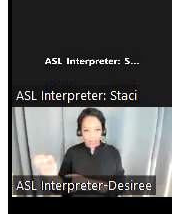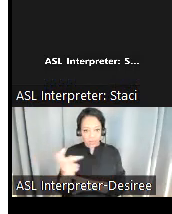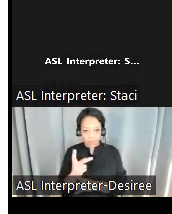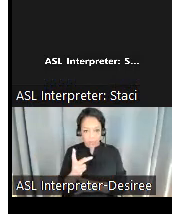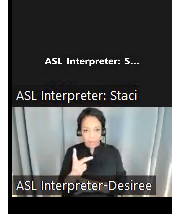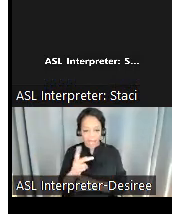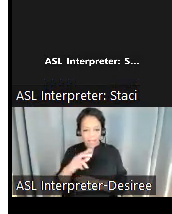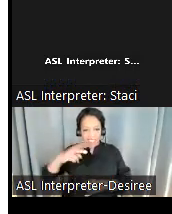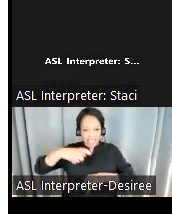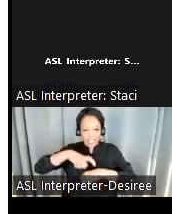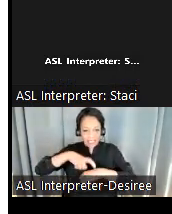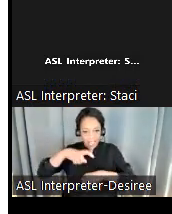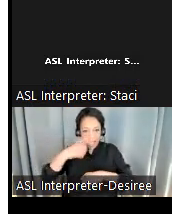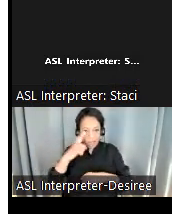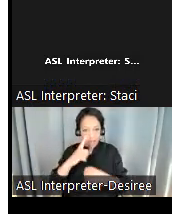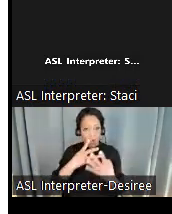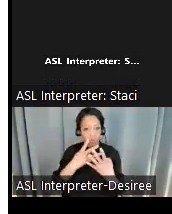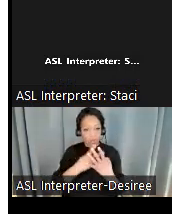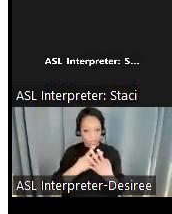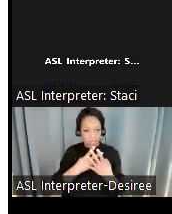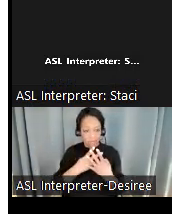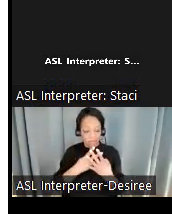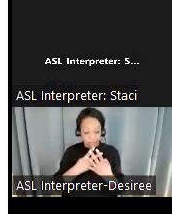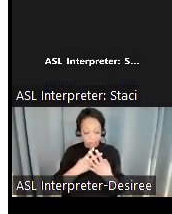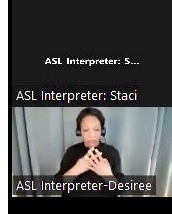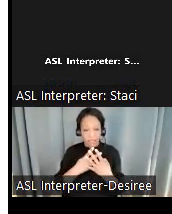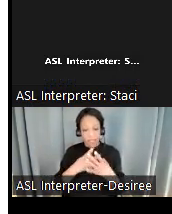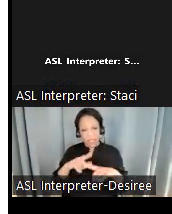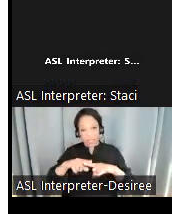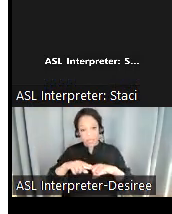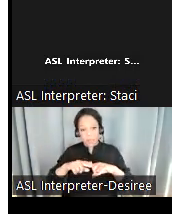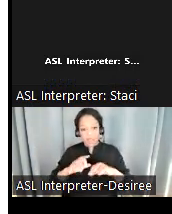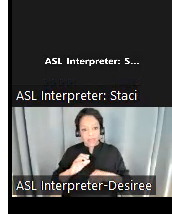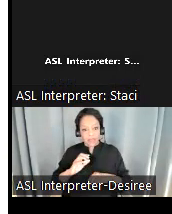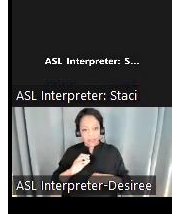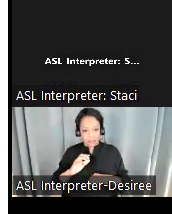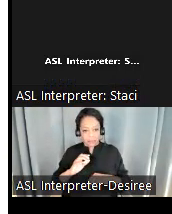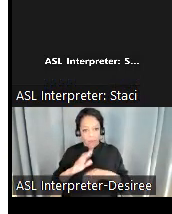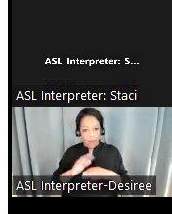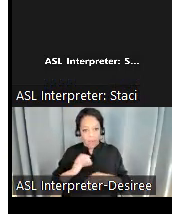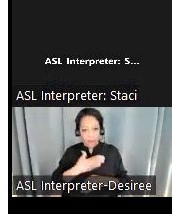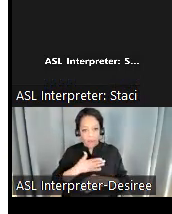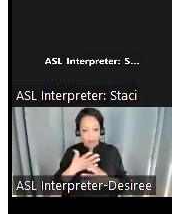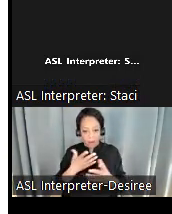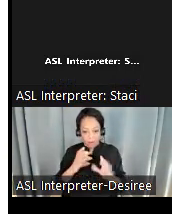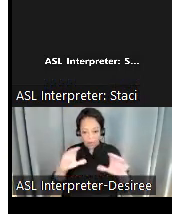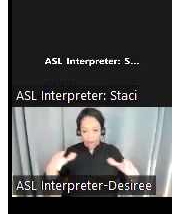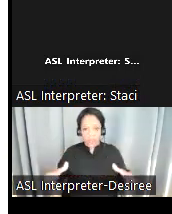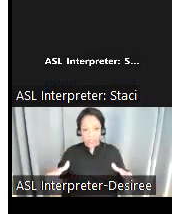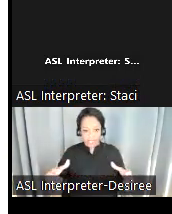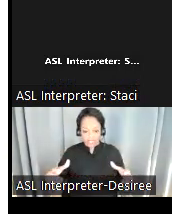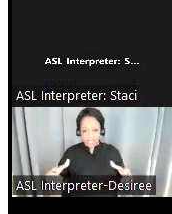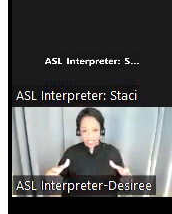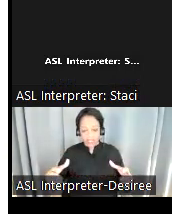We know based on our population that sometimes the infant's first and even last name can change from the screening, even to the discharge, even to